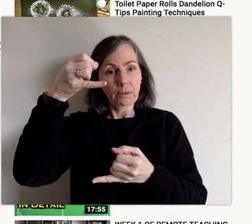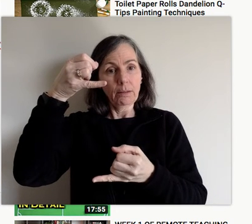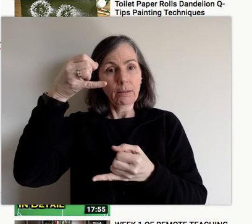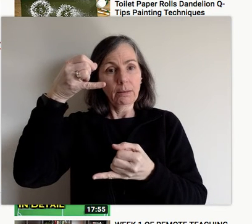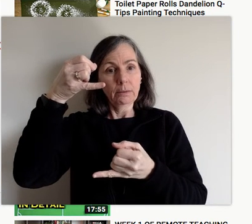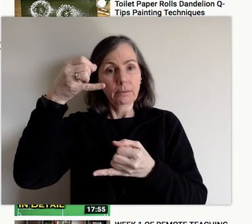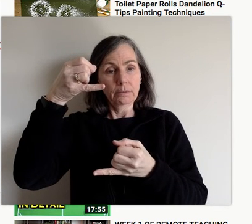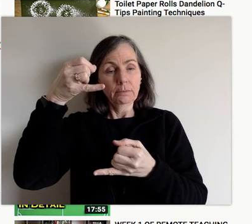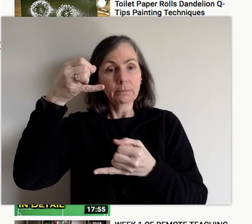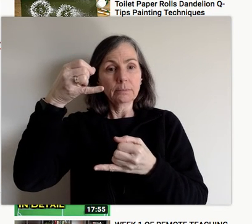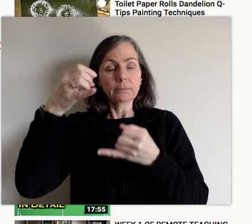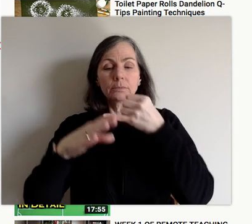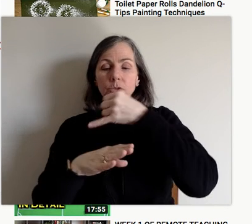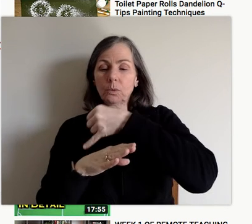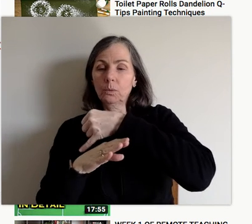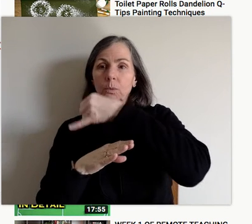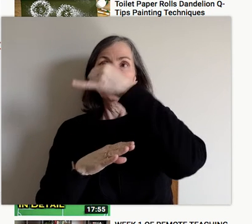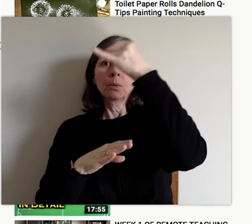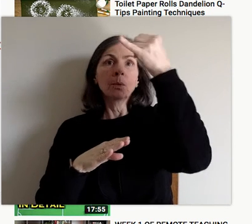right through